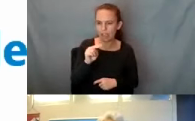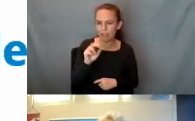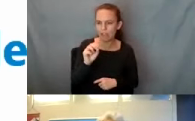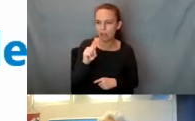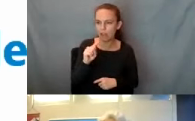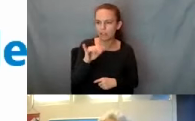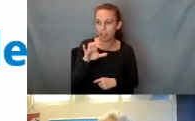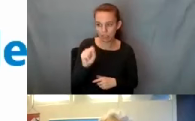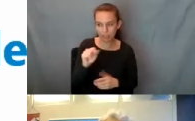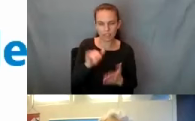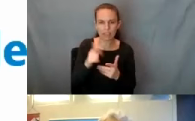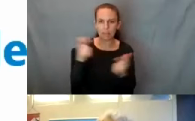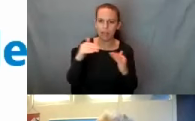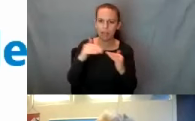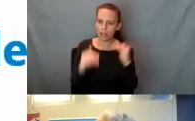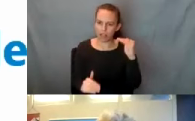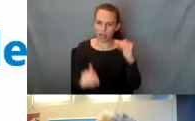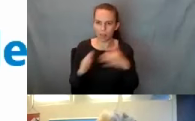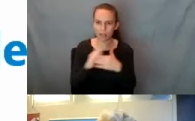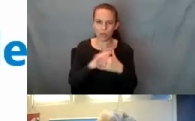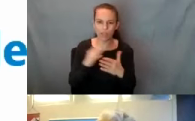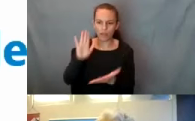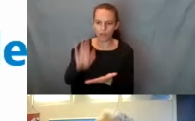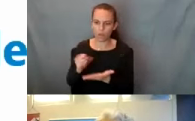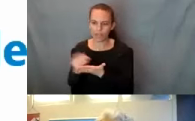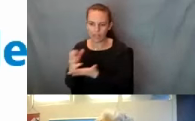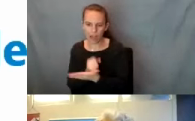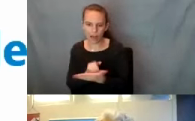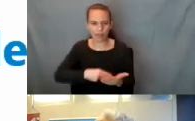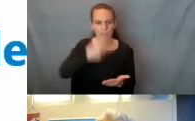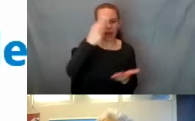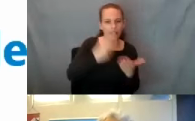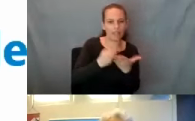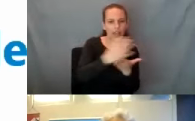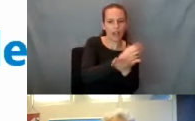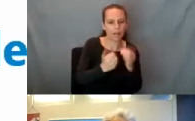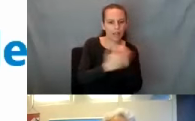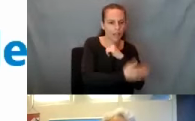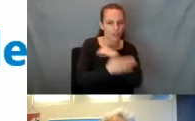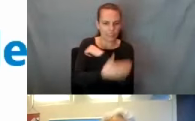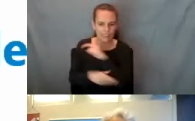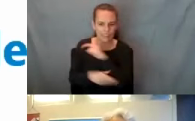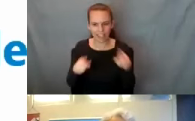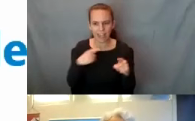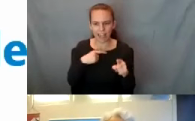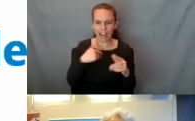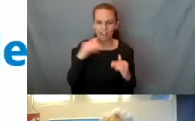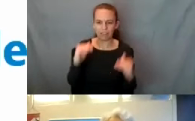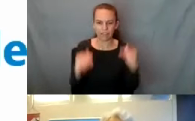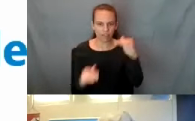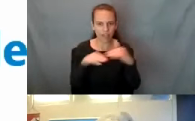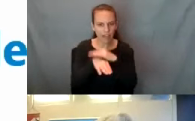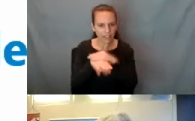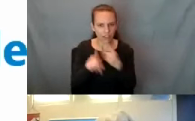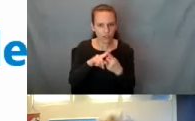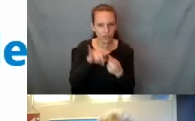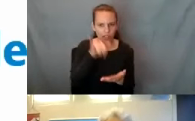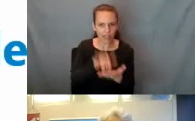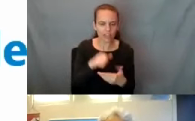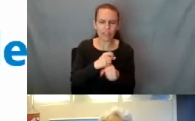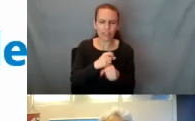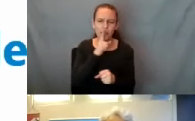know, diagnostics access between low-income and high-income countries, and we need to ensure that, you know, rapid diagnostic tests and the latest